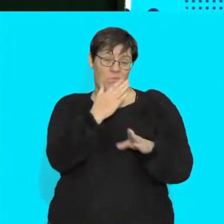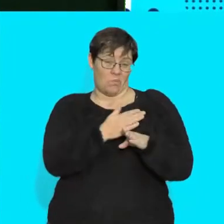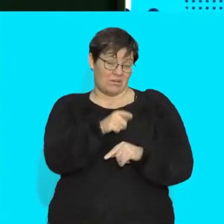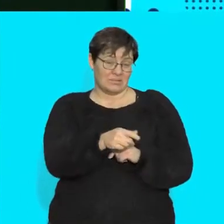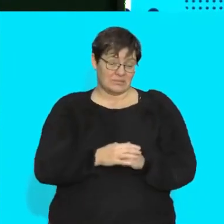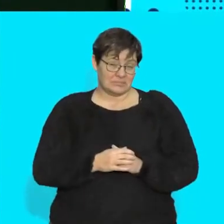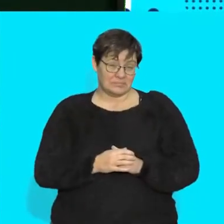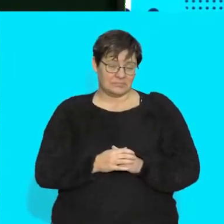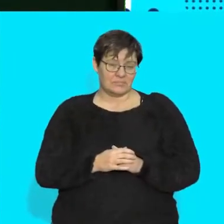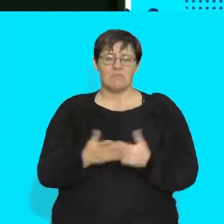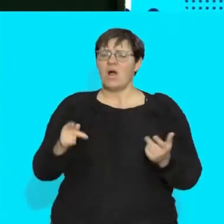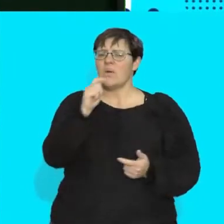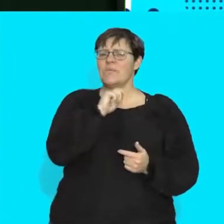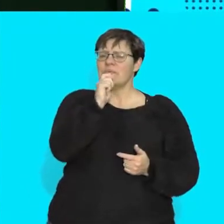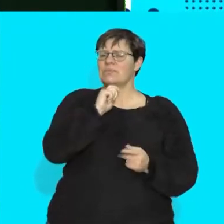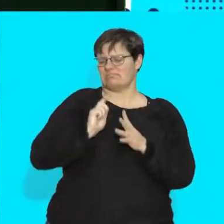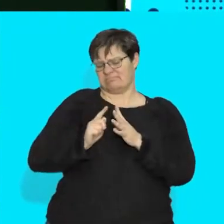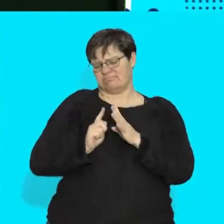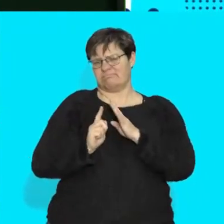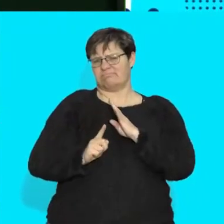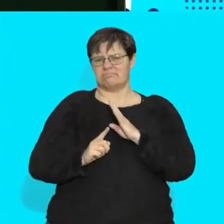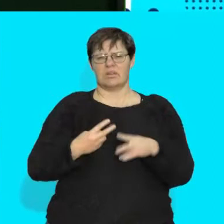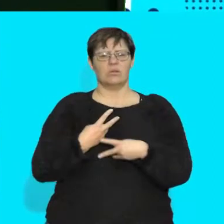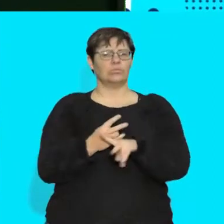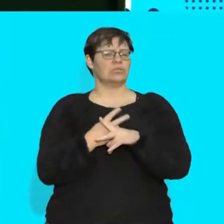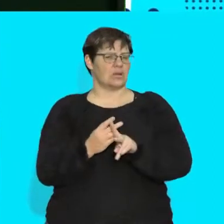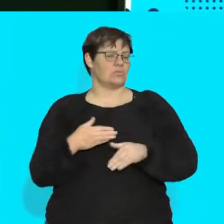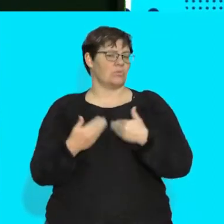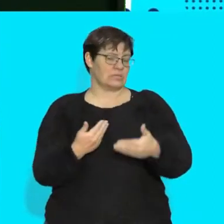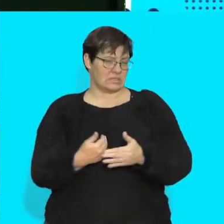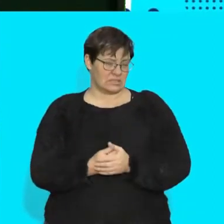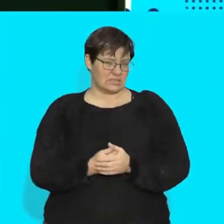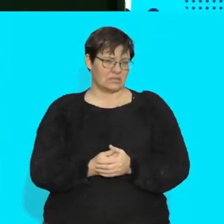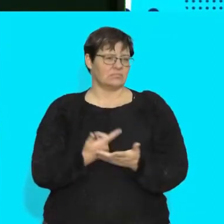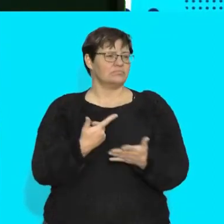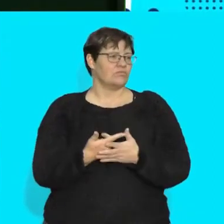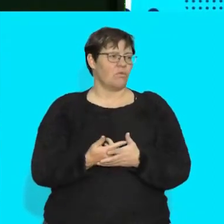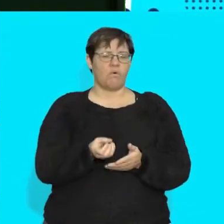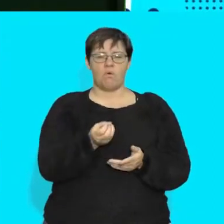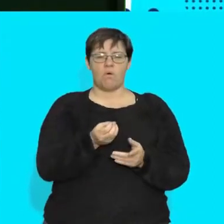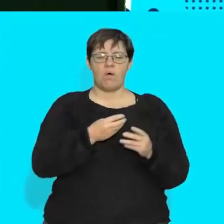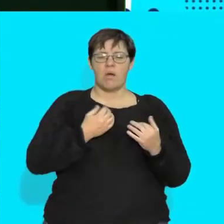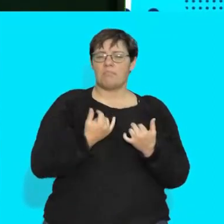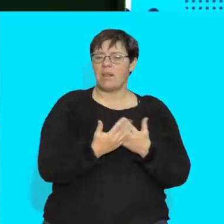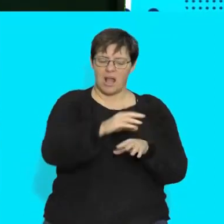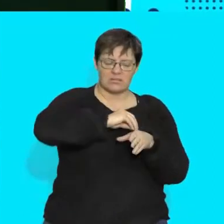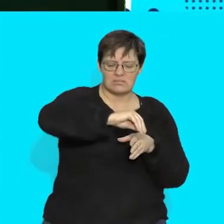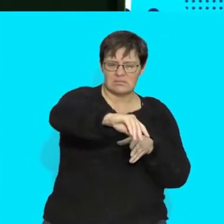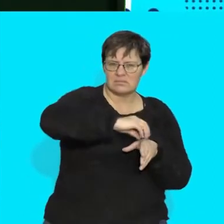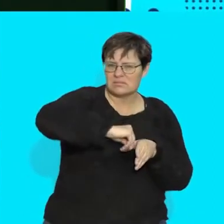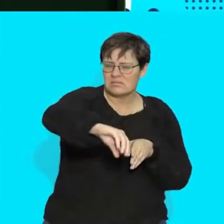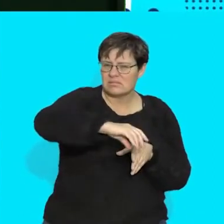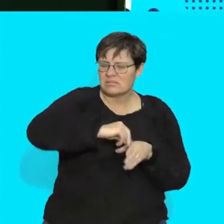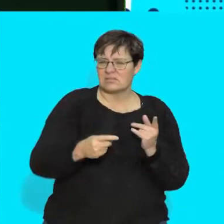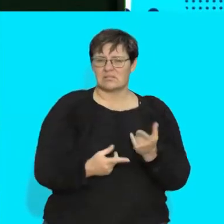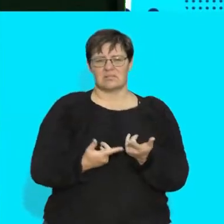with it. But it's used in a number of production processes for fertilizers as well as for pharmaceuticals. So